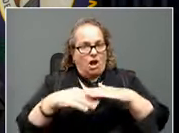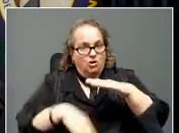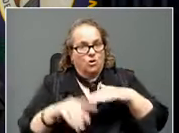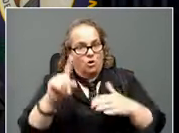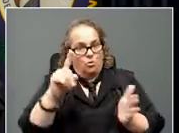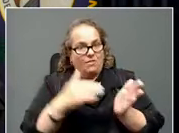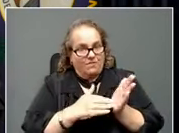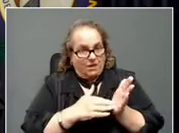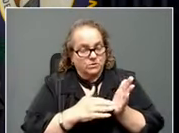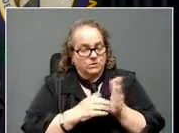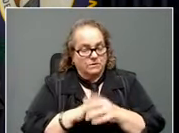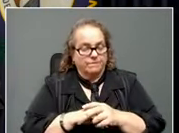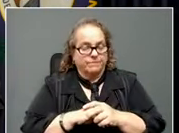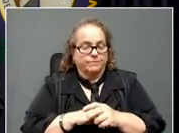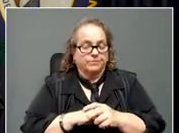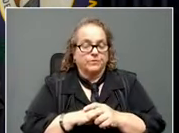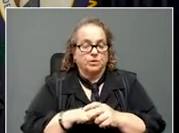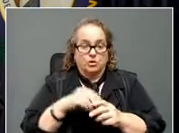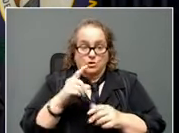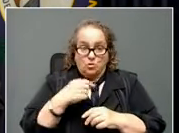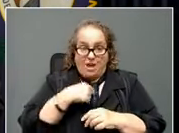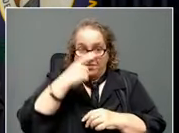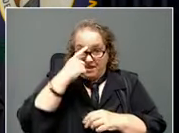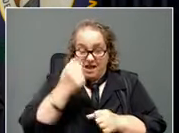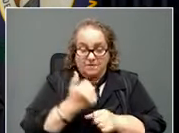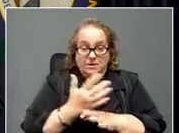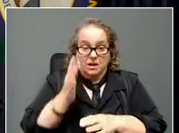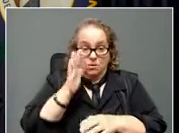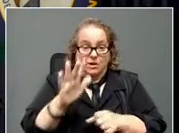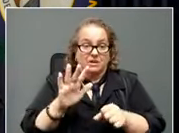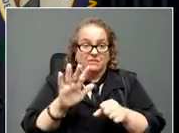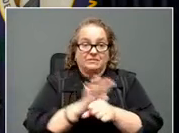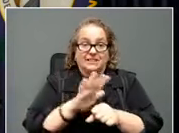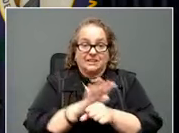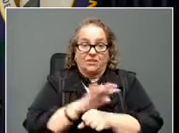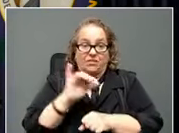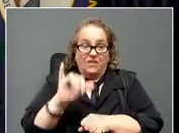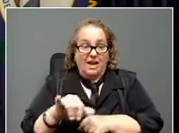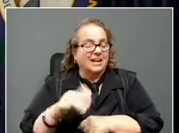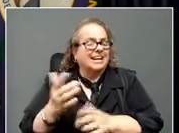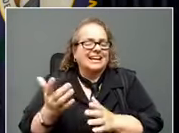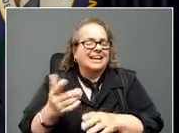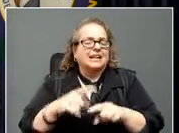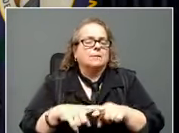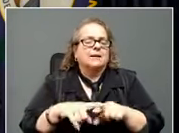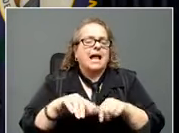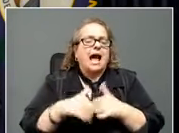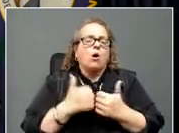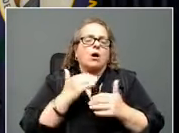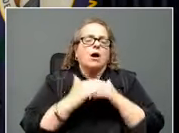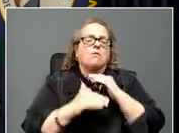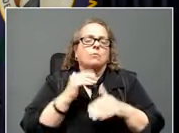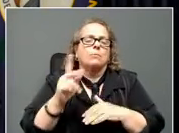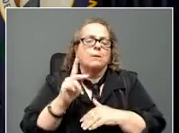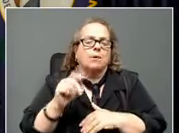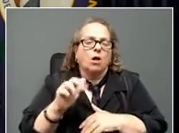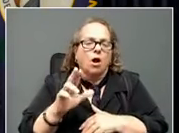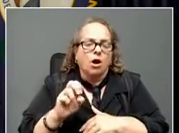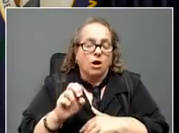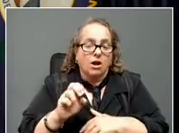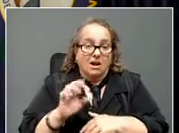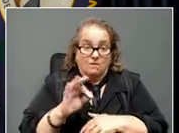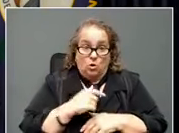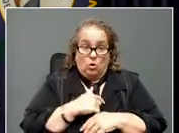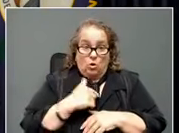that necessarily everything will fill up that amount? It'll all depend on how comfortable people are. Remember, if we don't just ease